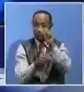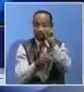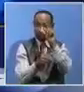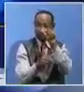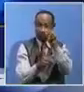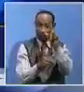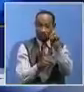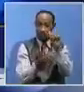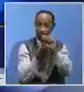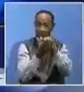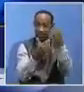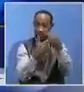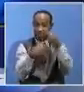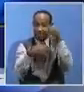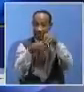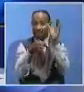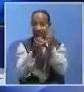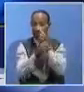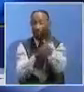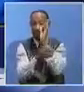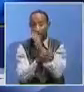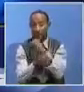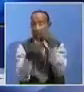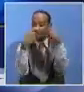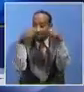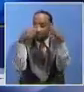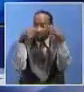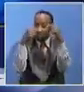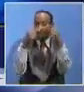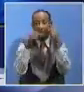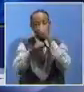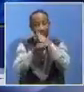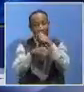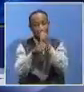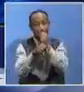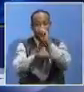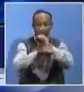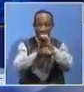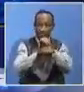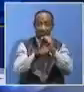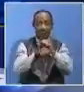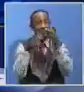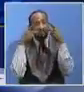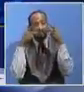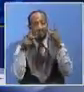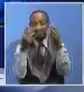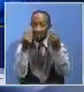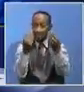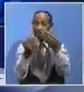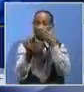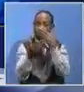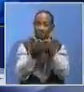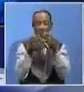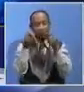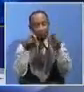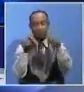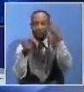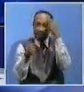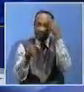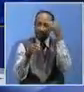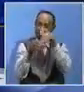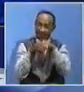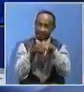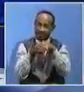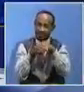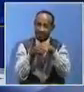high economic growth and prosperity and job creation, prudent management of public resources and good governance, among others. Mr.